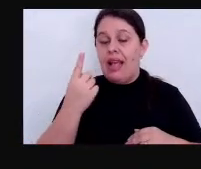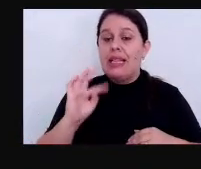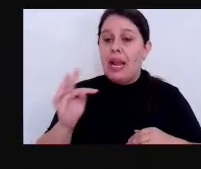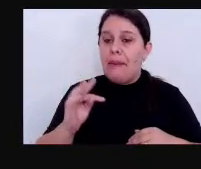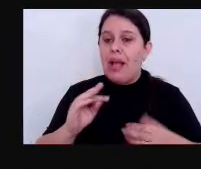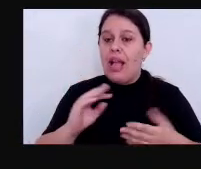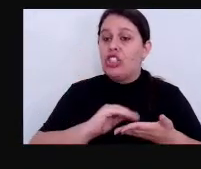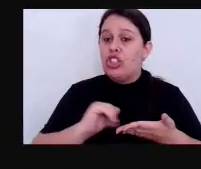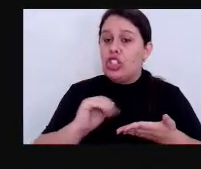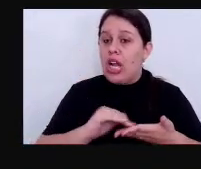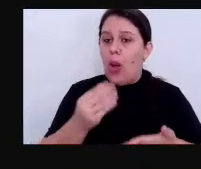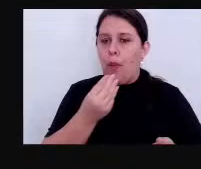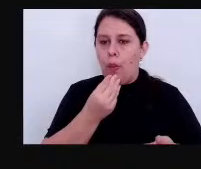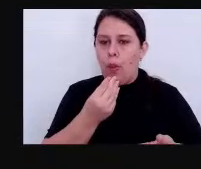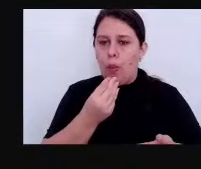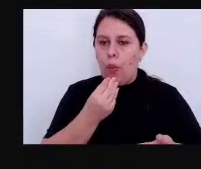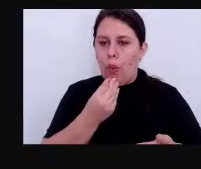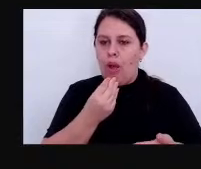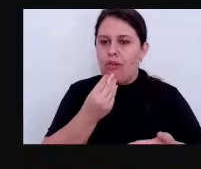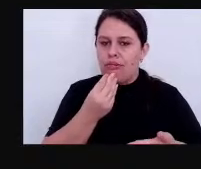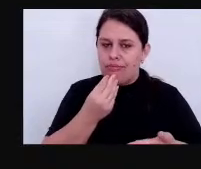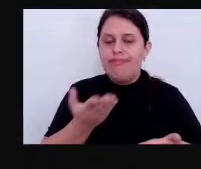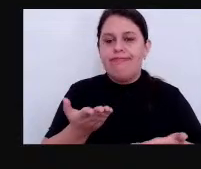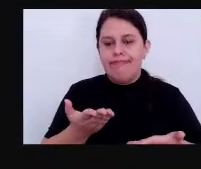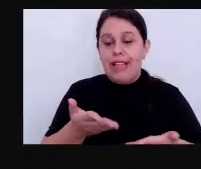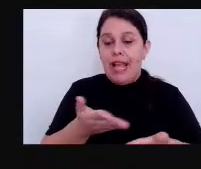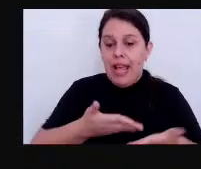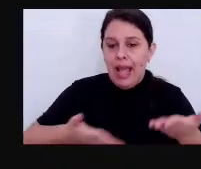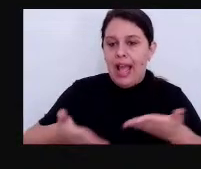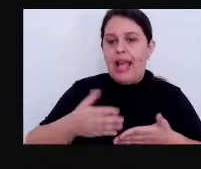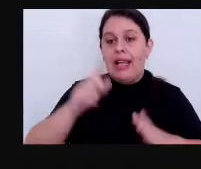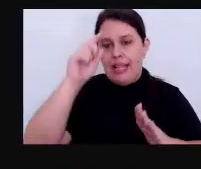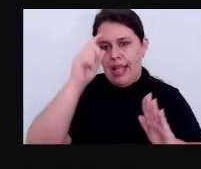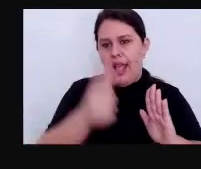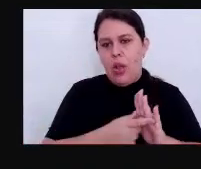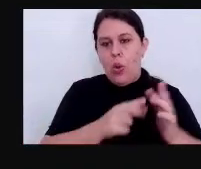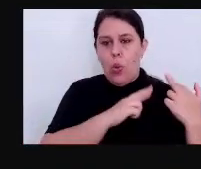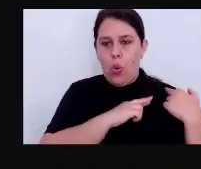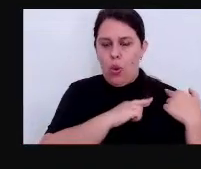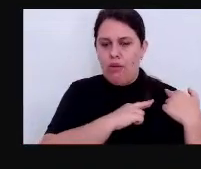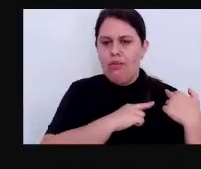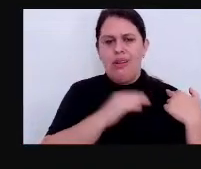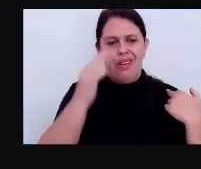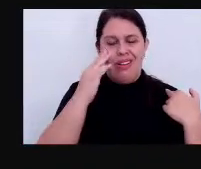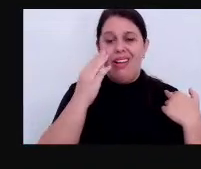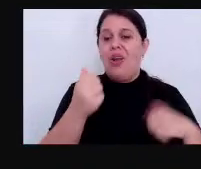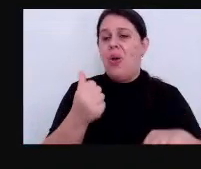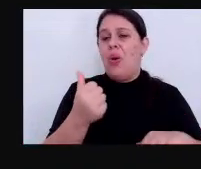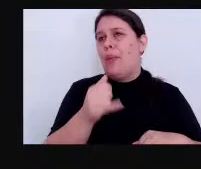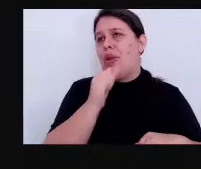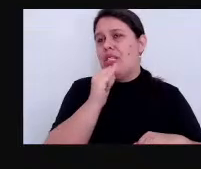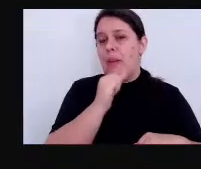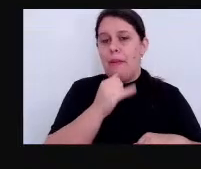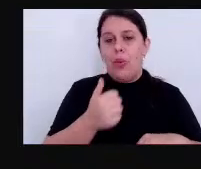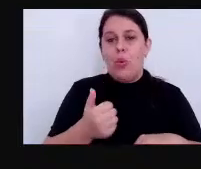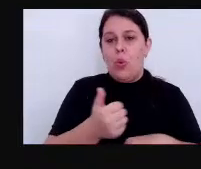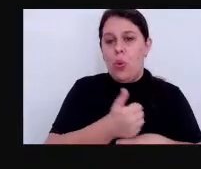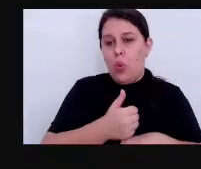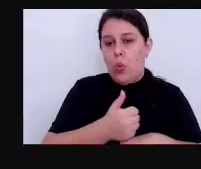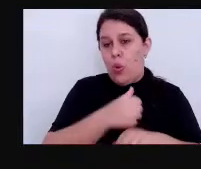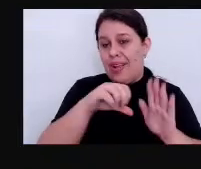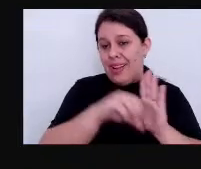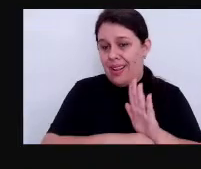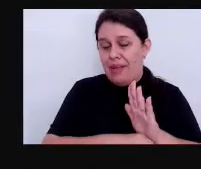so if you remove the opportunity, I think it reduces it. And as Heriberto says, you know, in class, we have to encourage them to